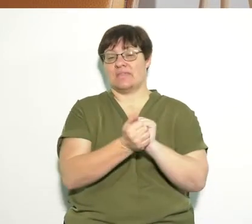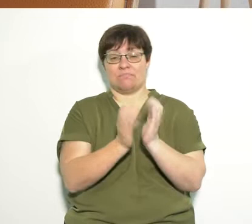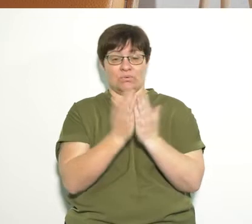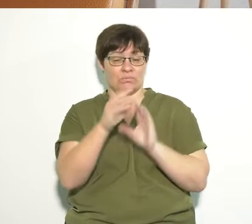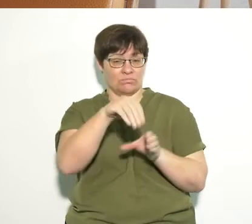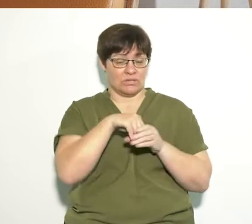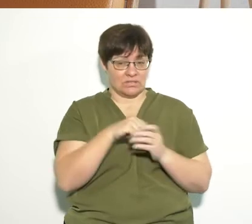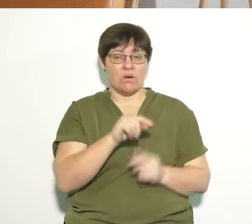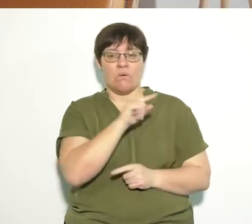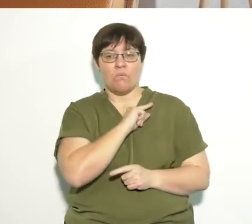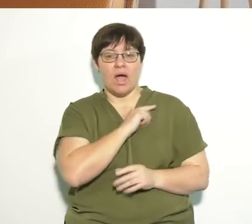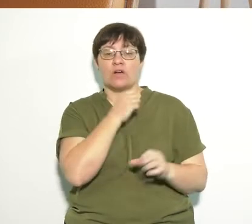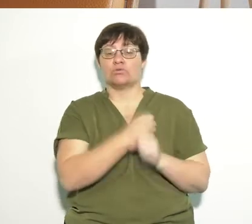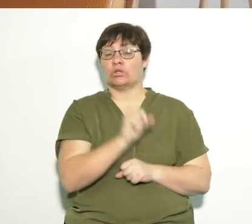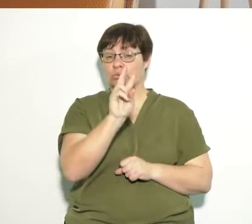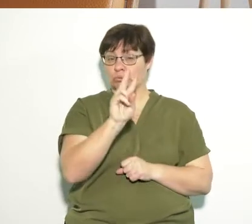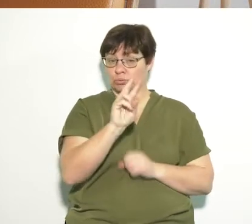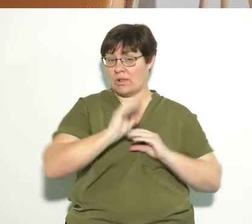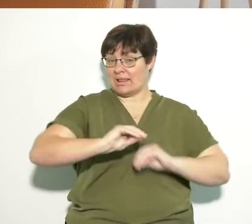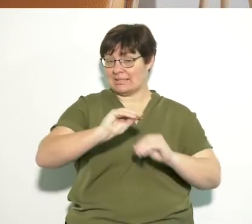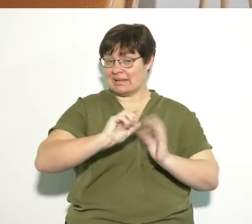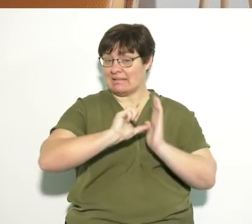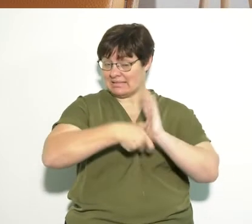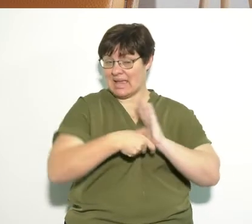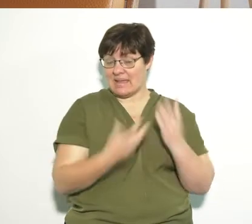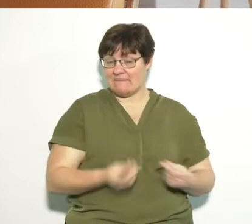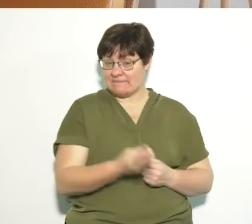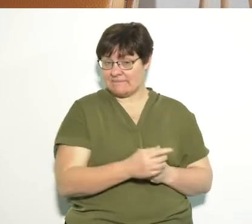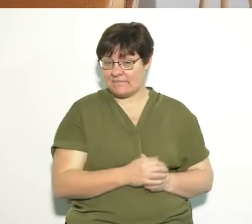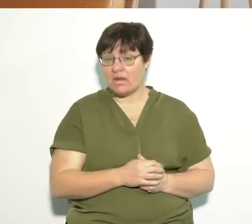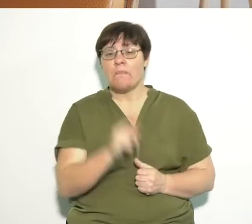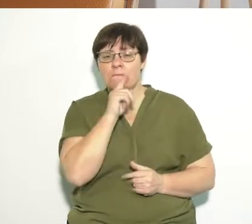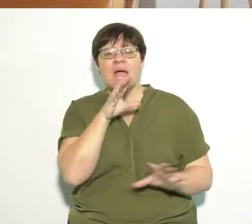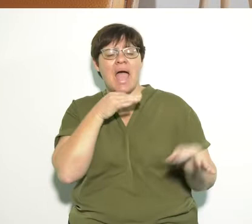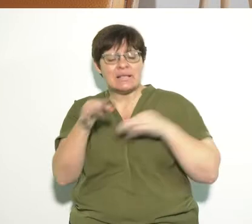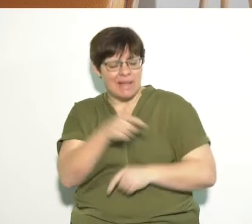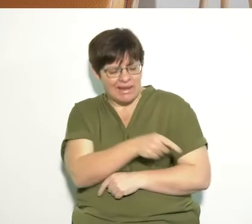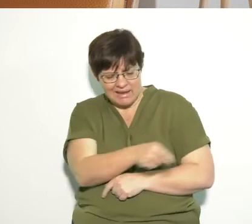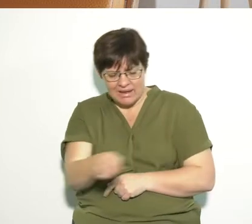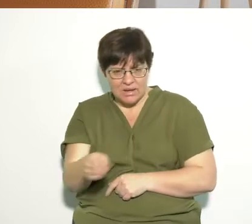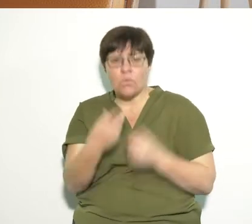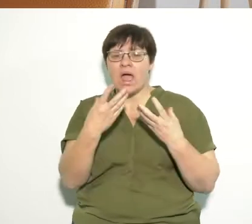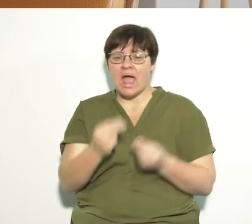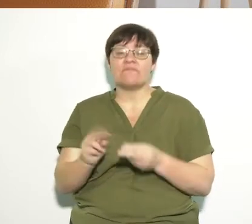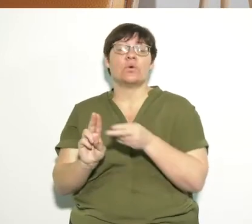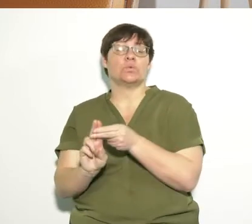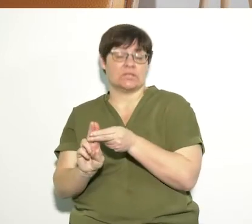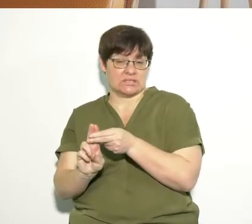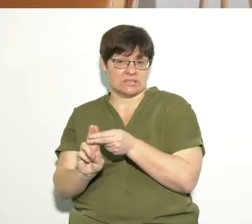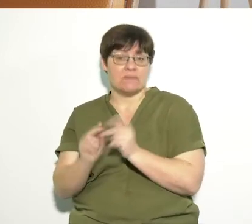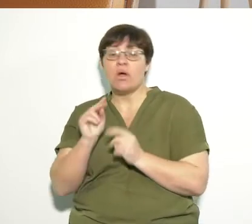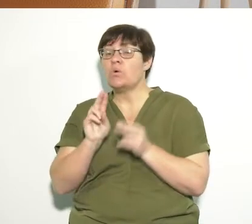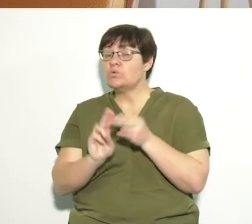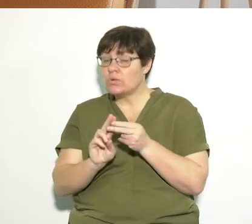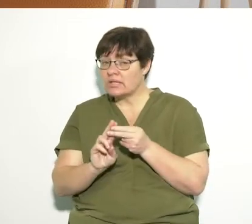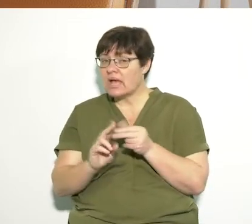So because this is designed for a grade 2 lesson, I will also explain to them that we have units. Units usually when